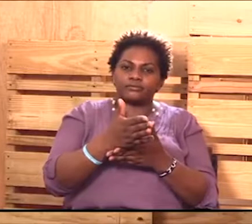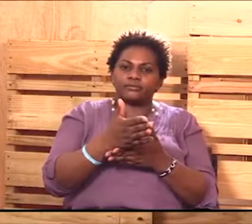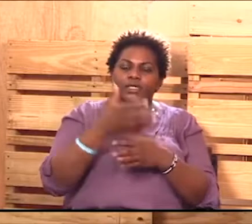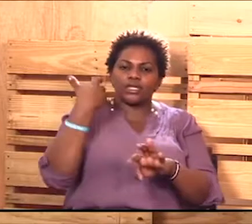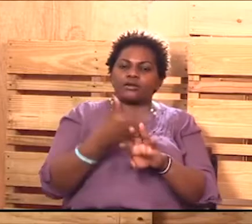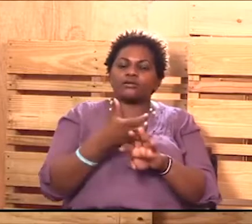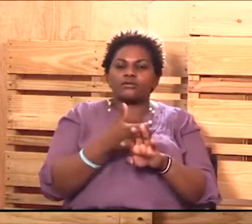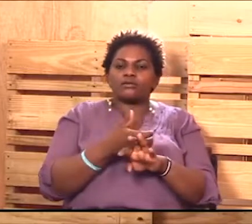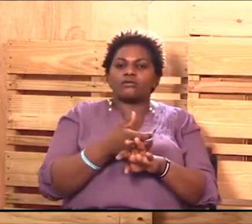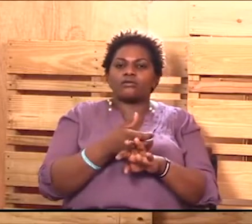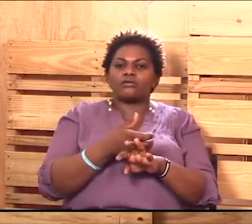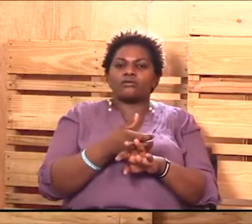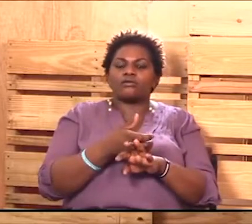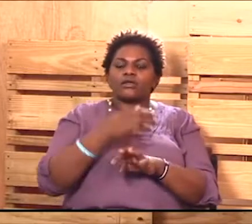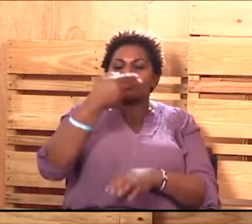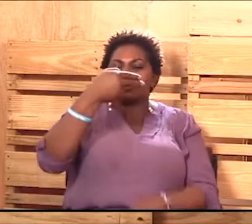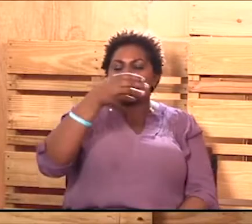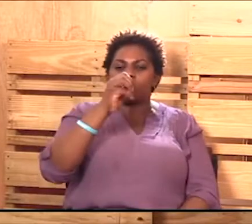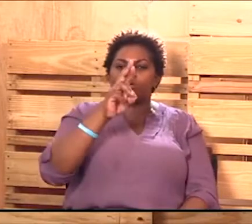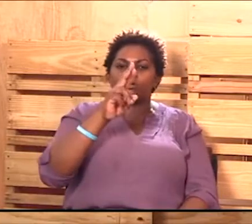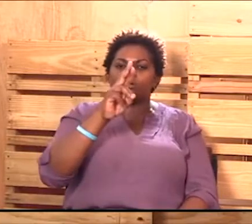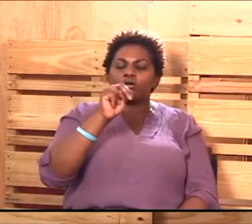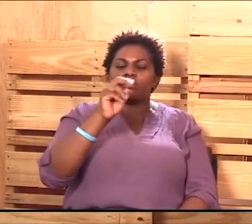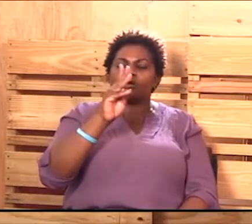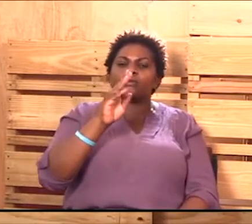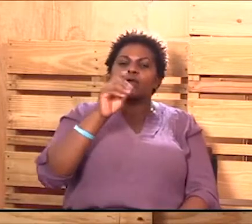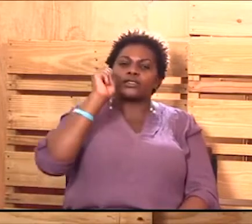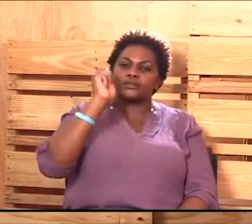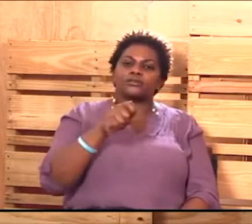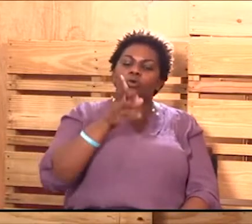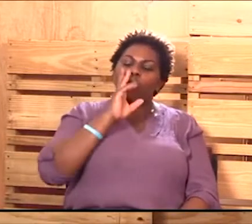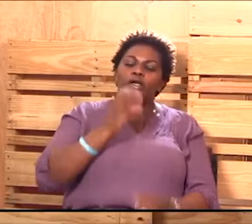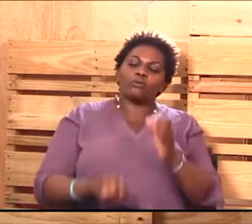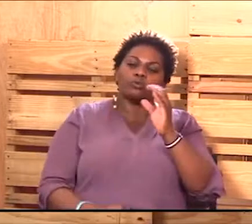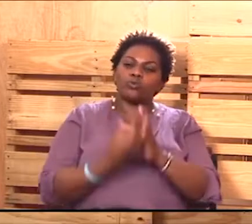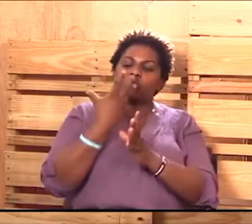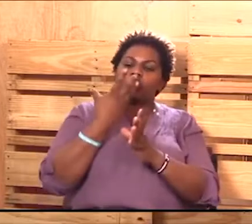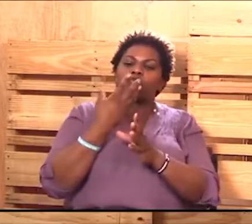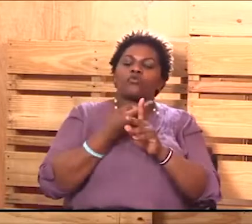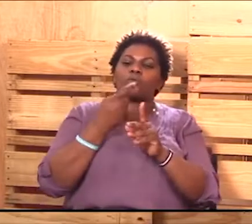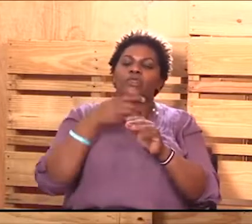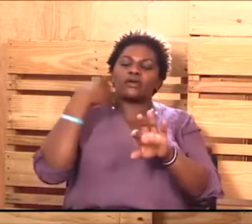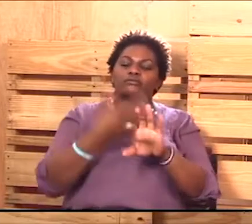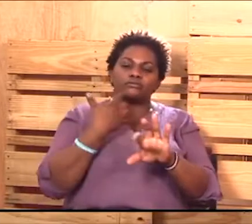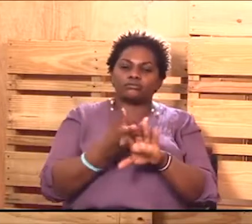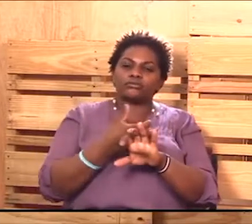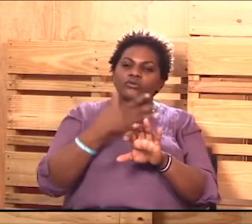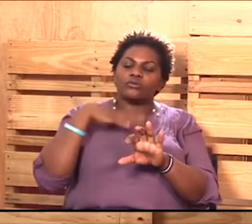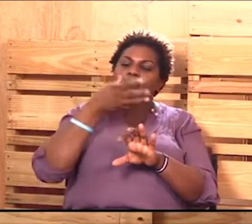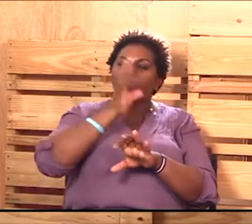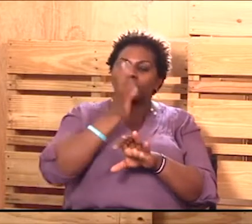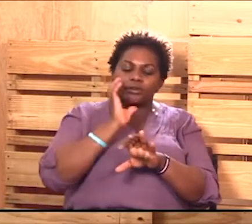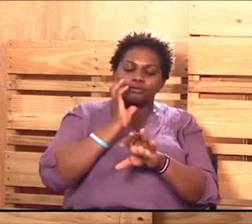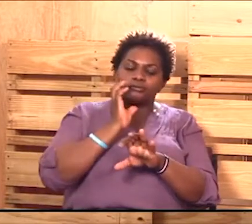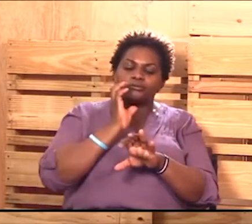the rock at Horeb. Strike the rock and water will come out of it for the people to